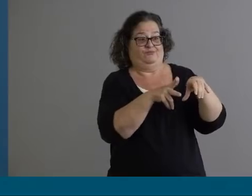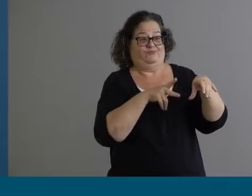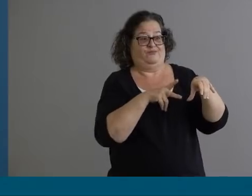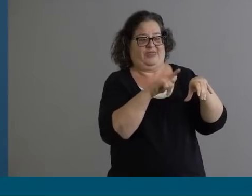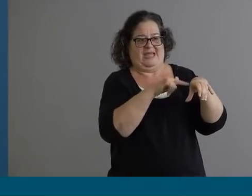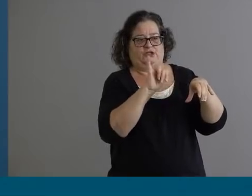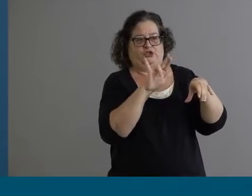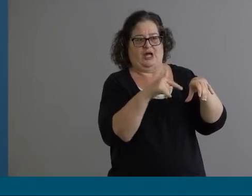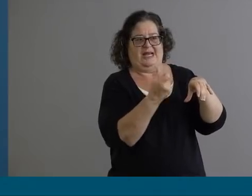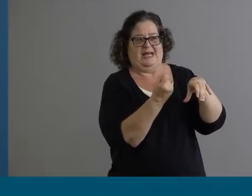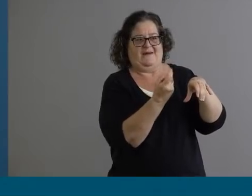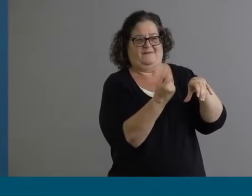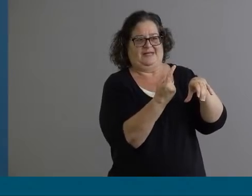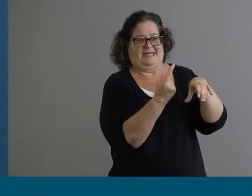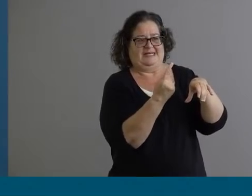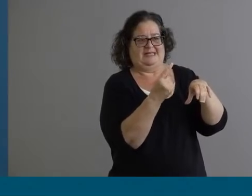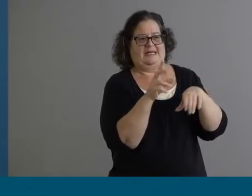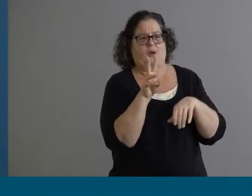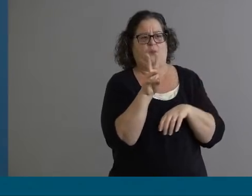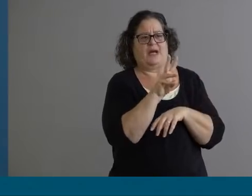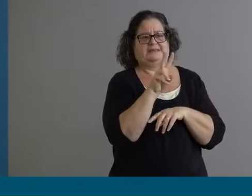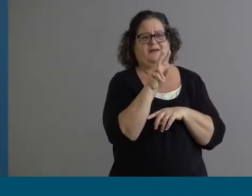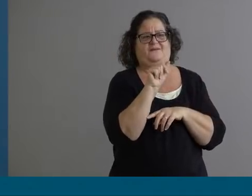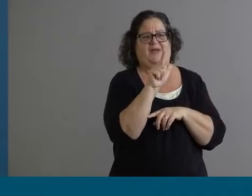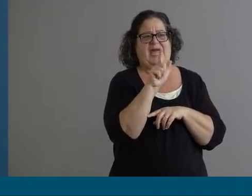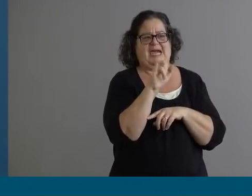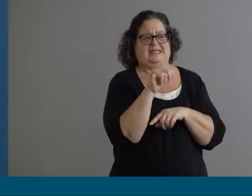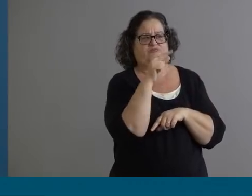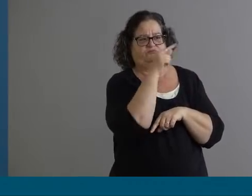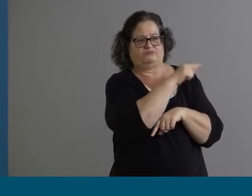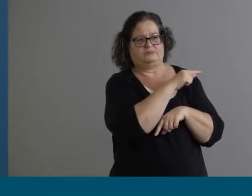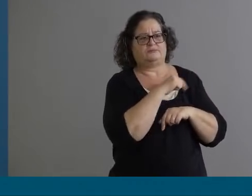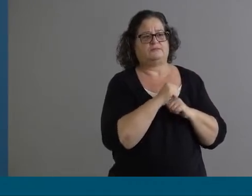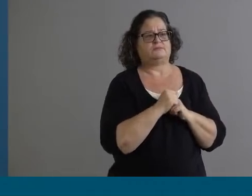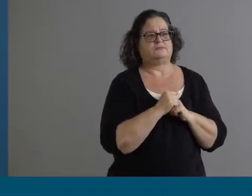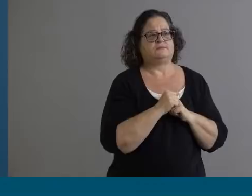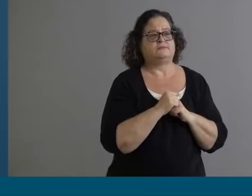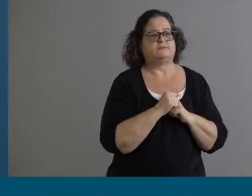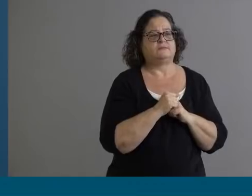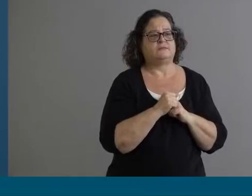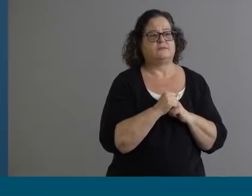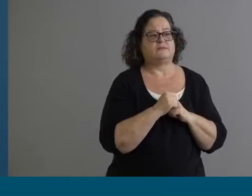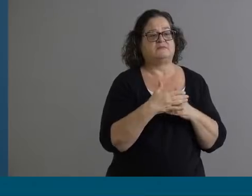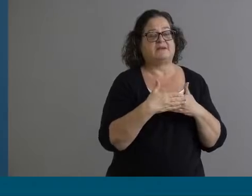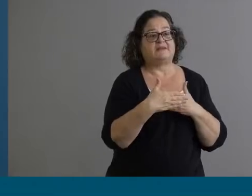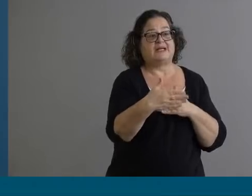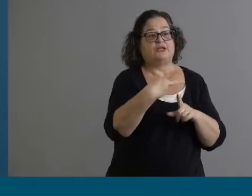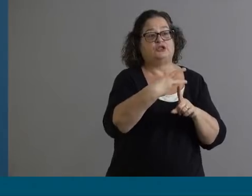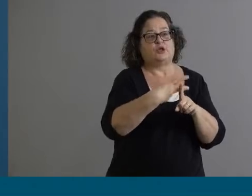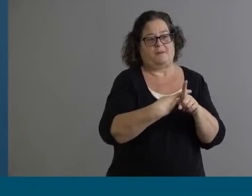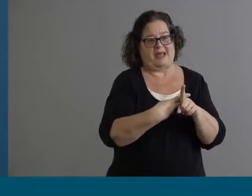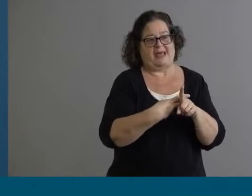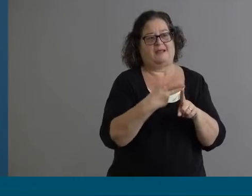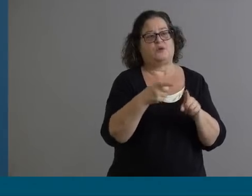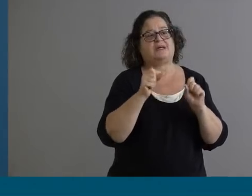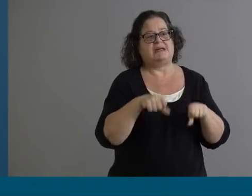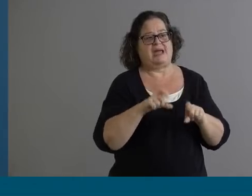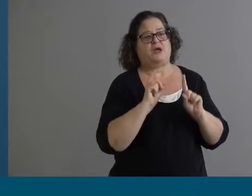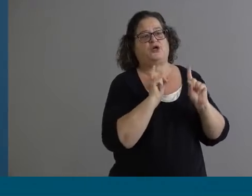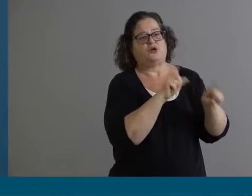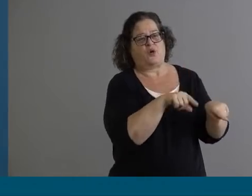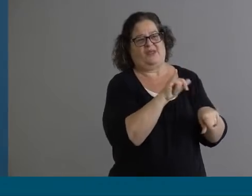and days, and this will be ongoing over the next couple of months. So thank you to the researchers